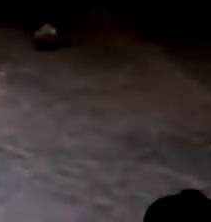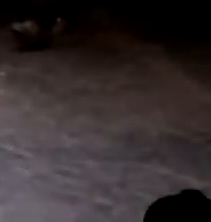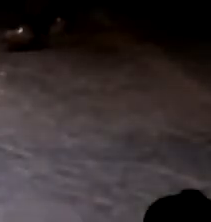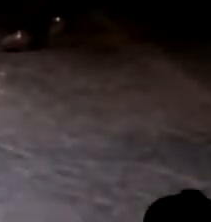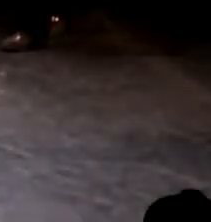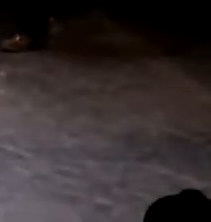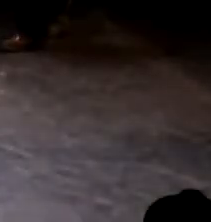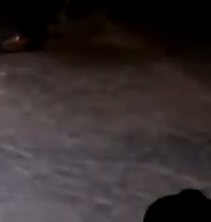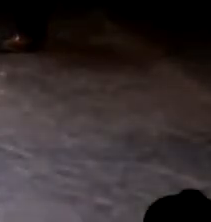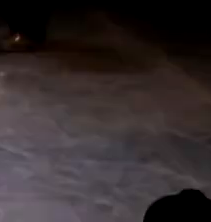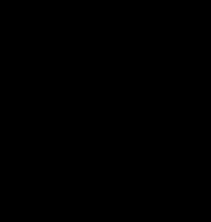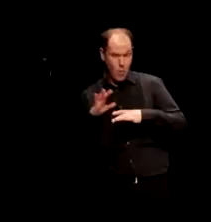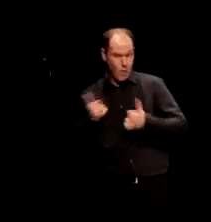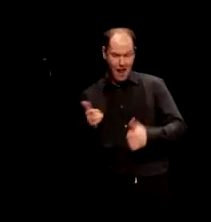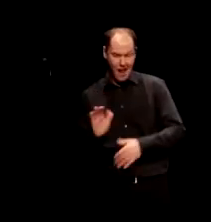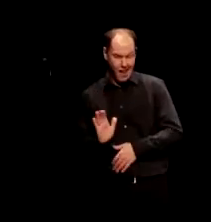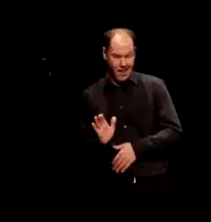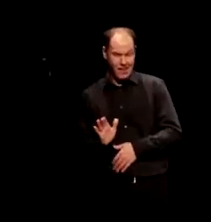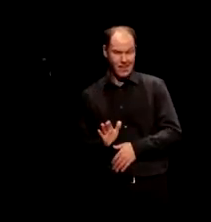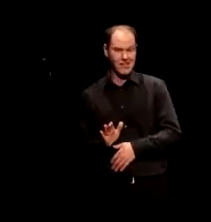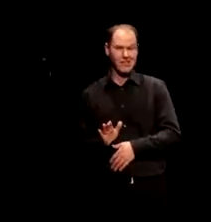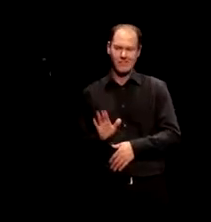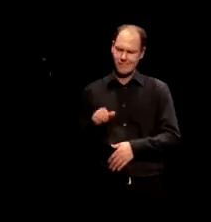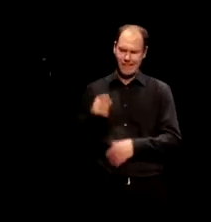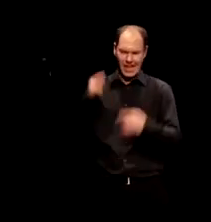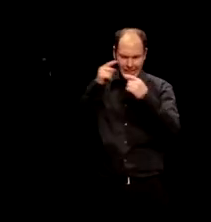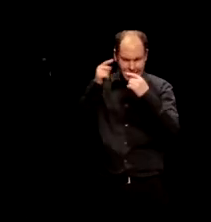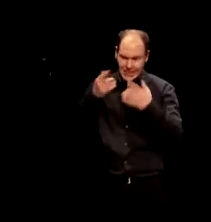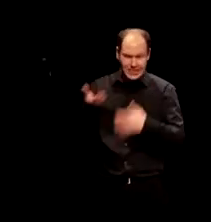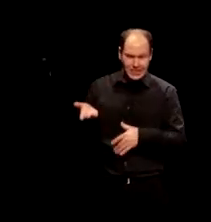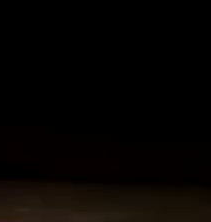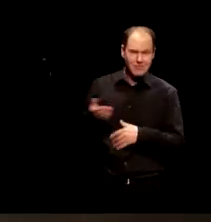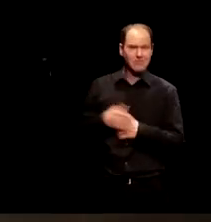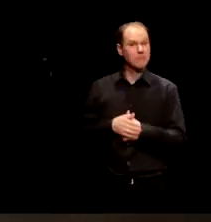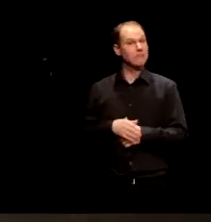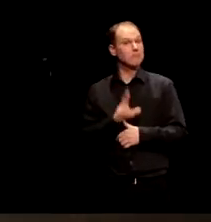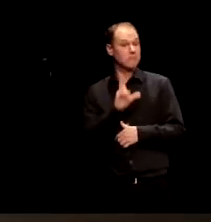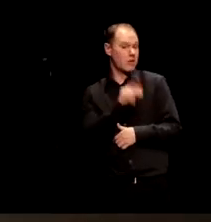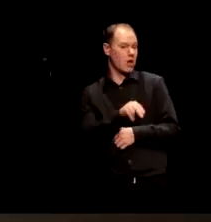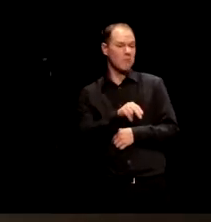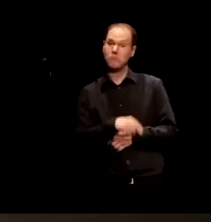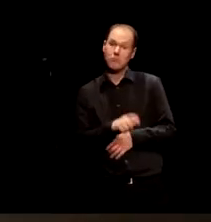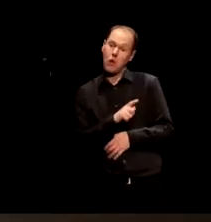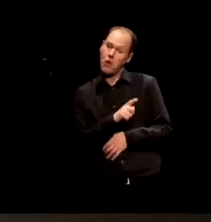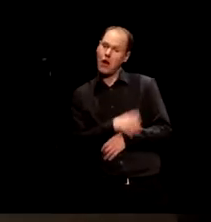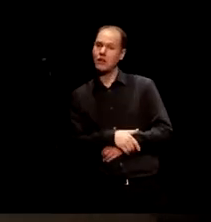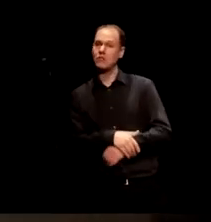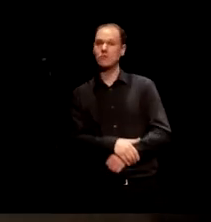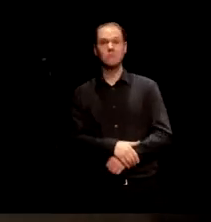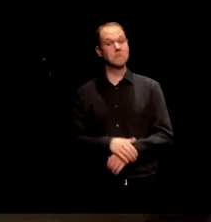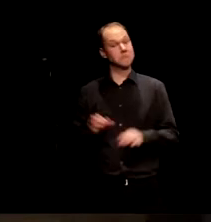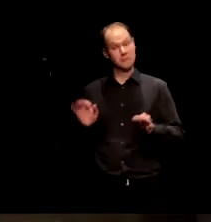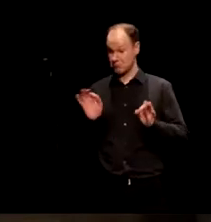Not feeling well, old girl? You have a headache or anything? No. Why?